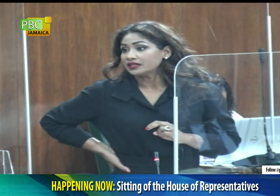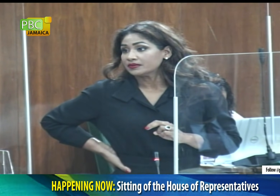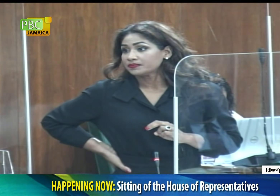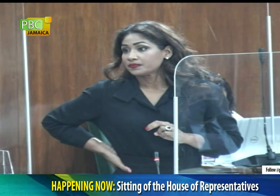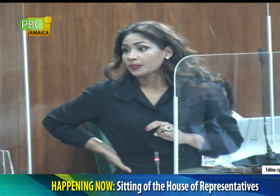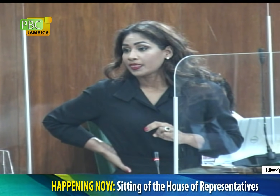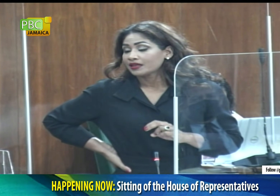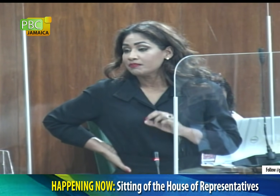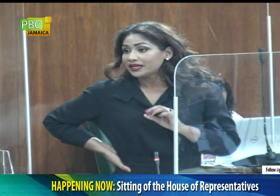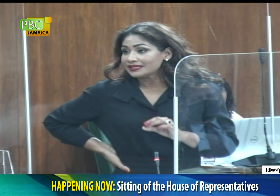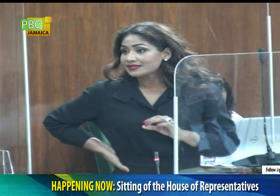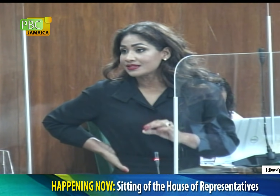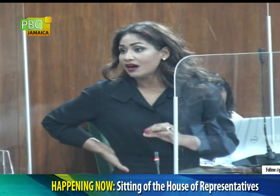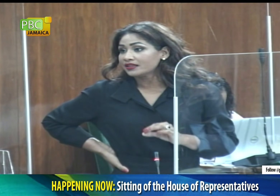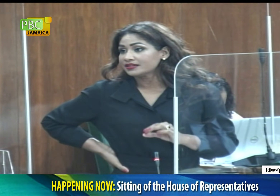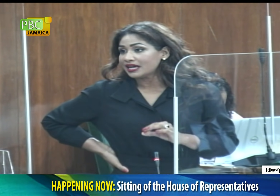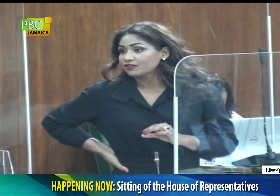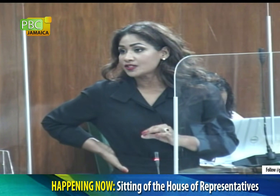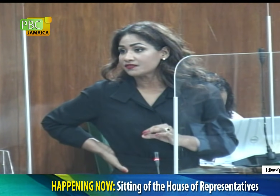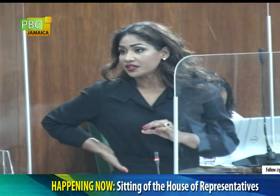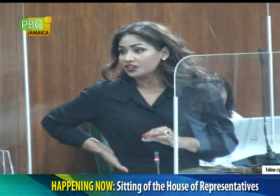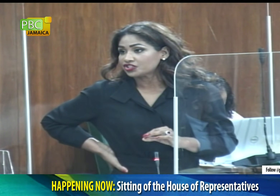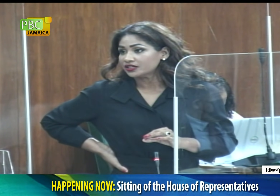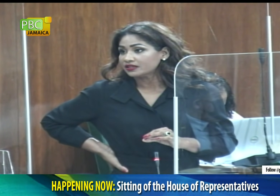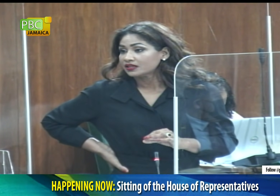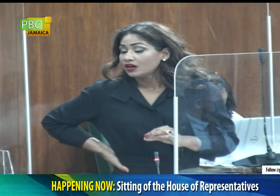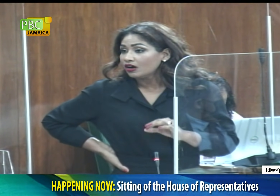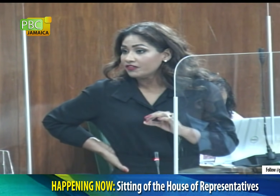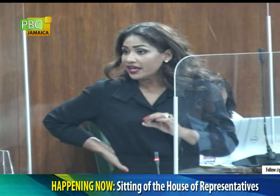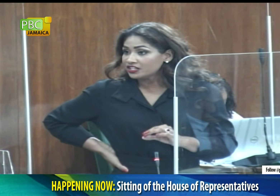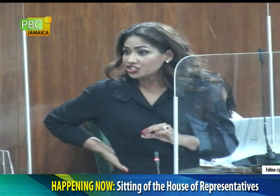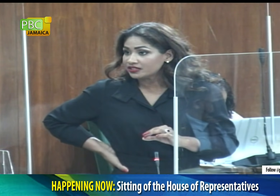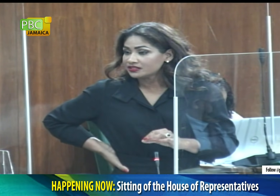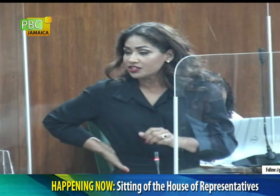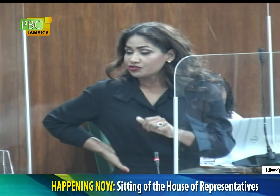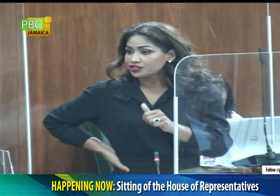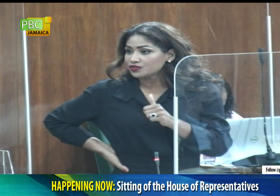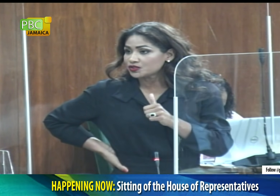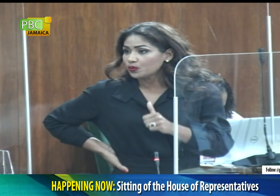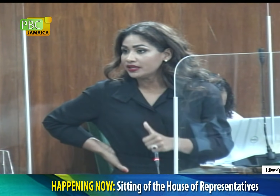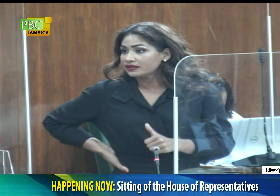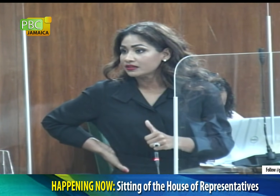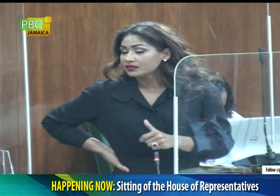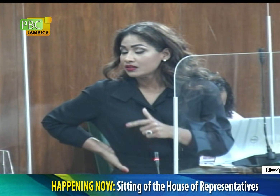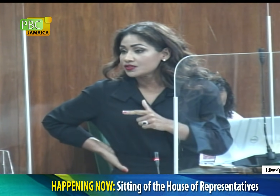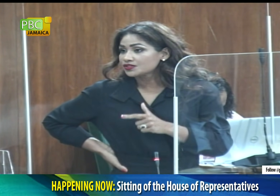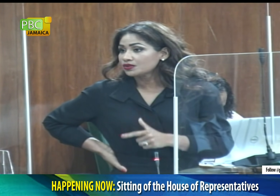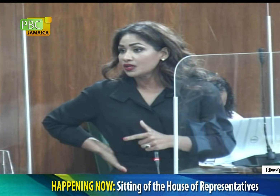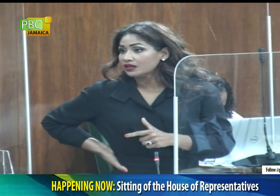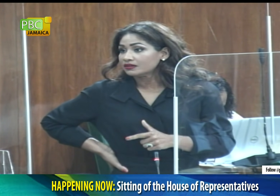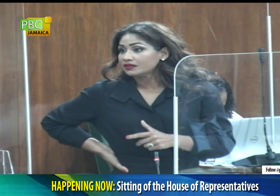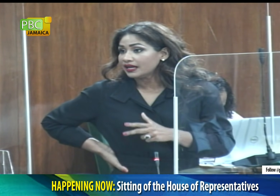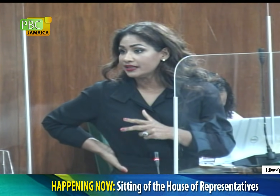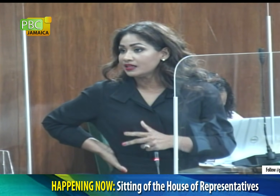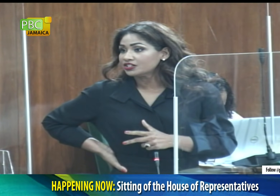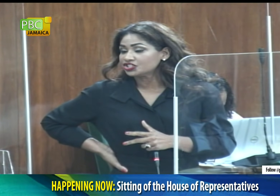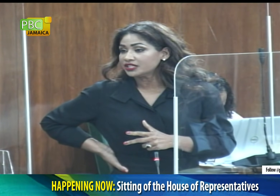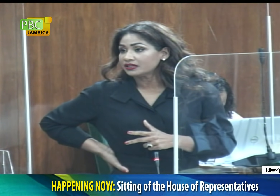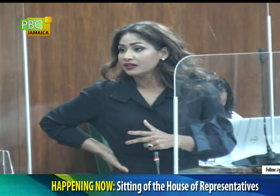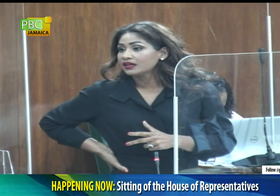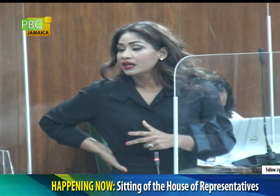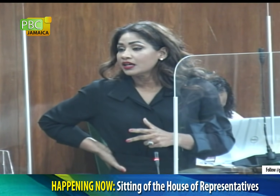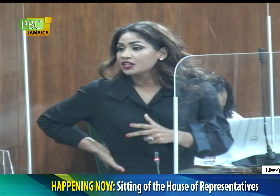2015, based on the diversification of energy to introduce wind, solar, and